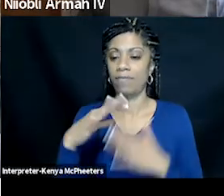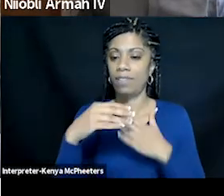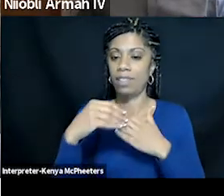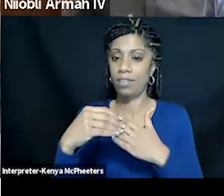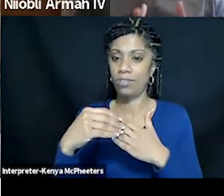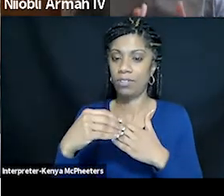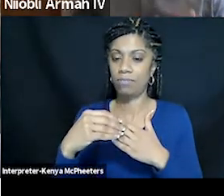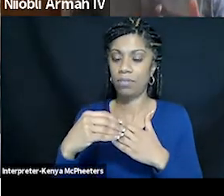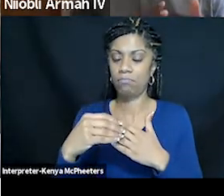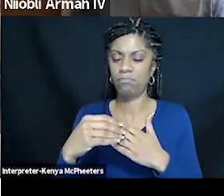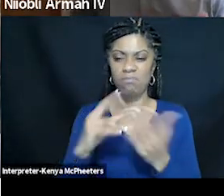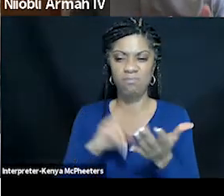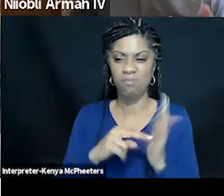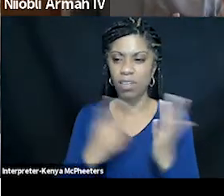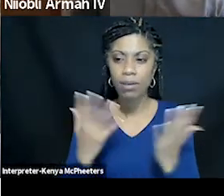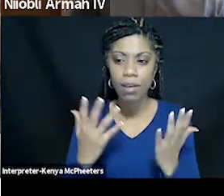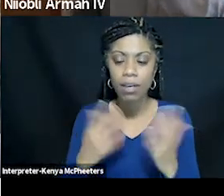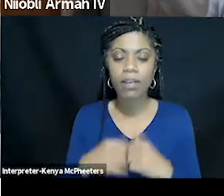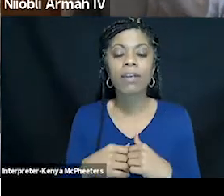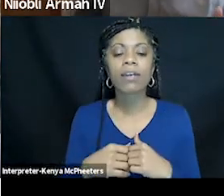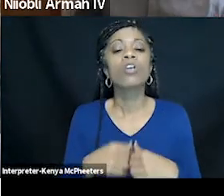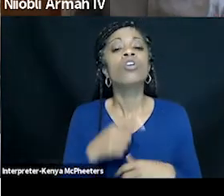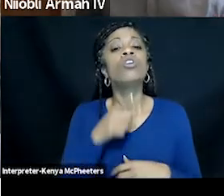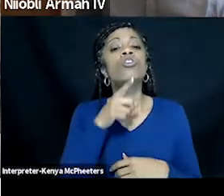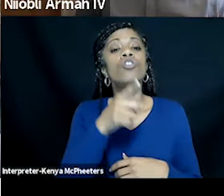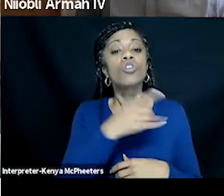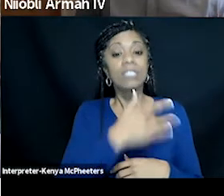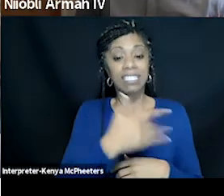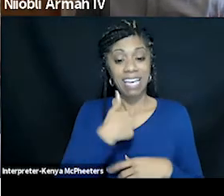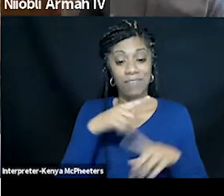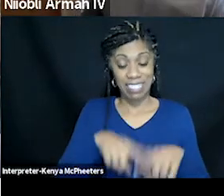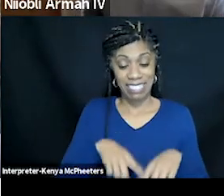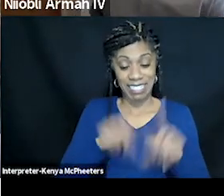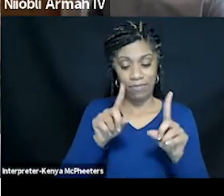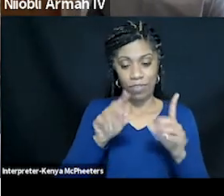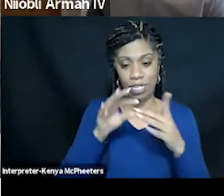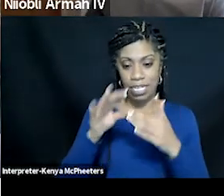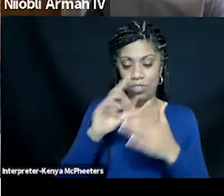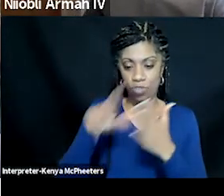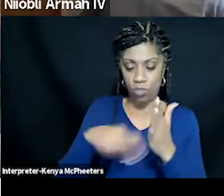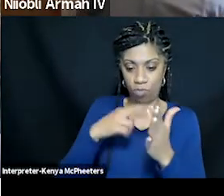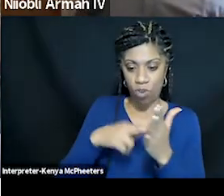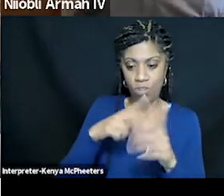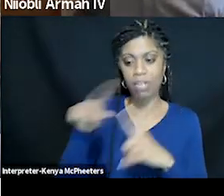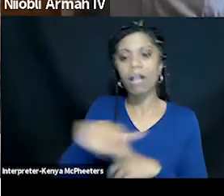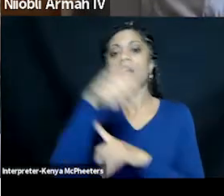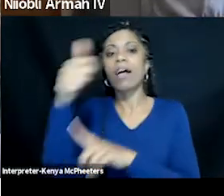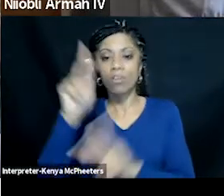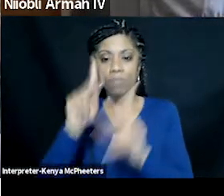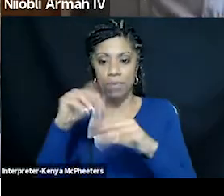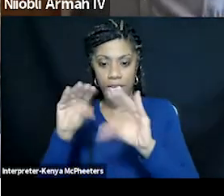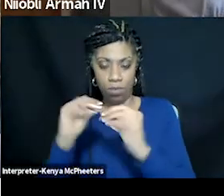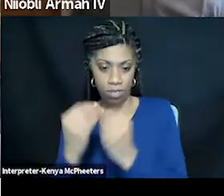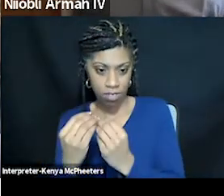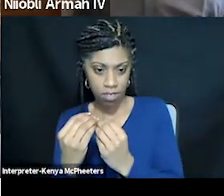You often have a different relationship with the leadership of your organization or foundation than anyone else does. You help craft